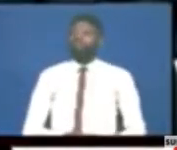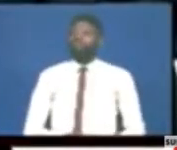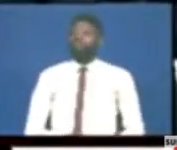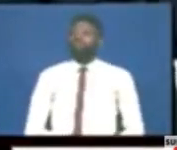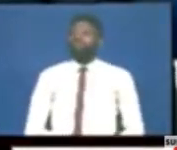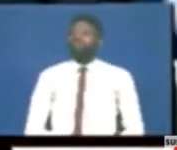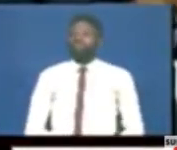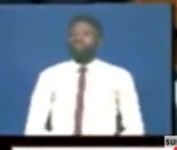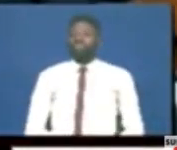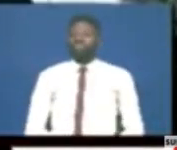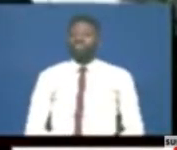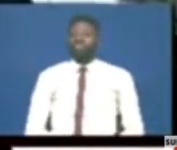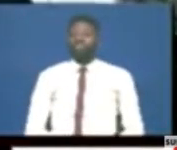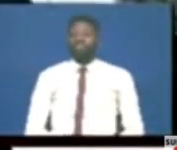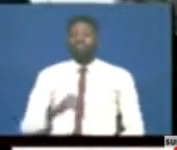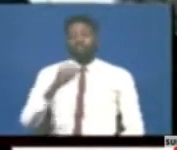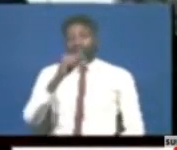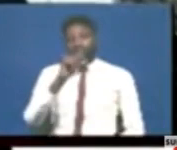Mr. Gumbo,